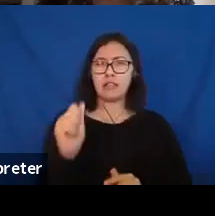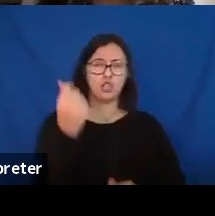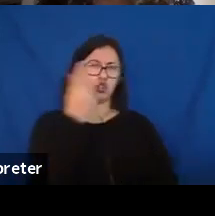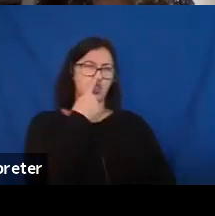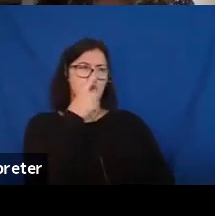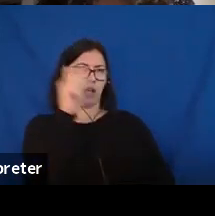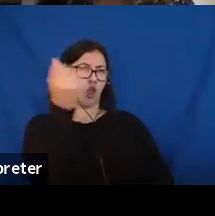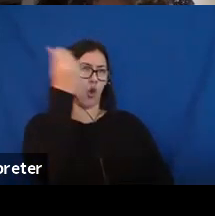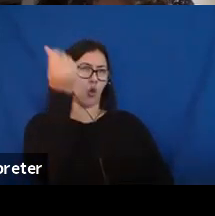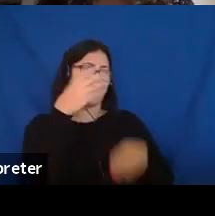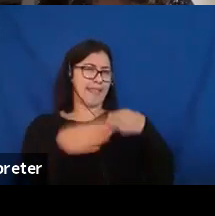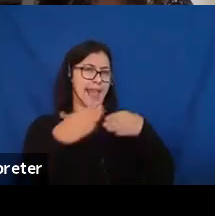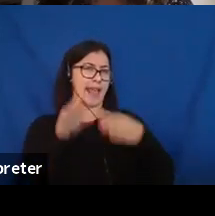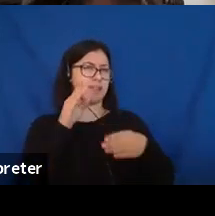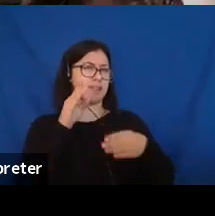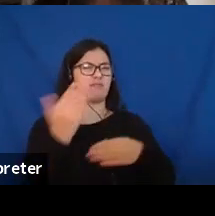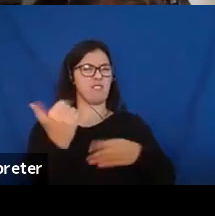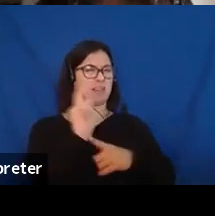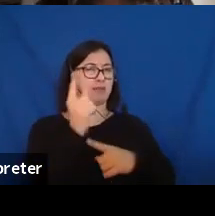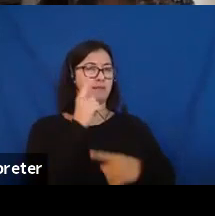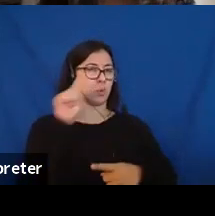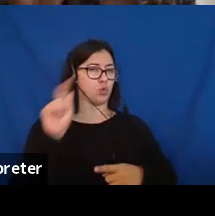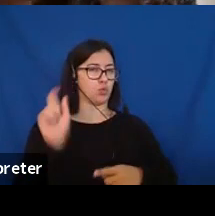Oh, Can you stay on absolutely. and we'll talk about it? Yes, absolutely.